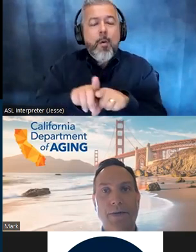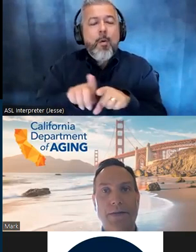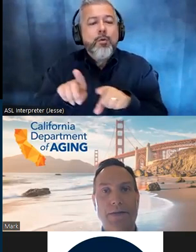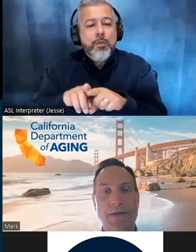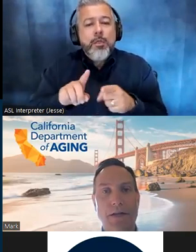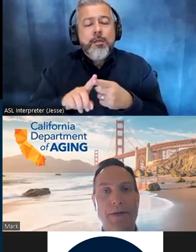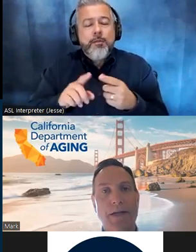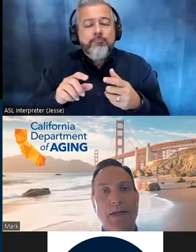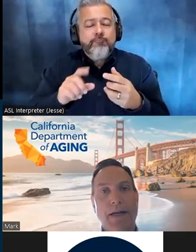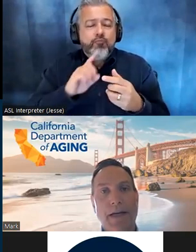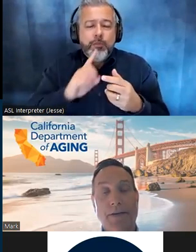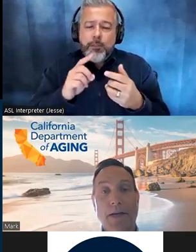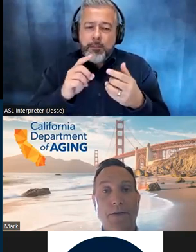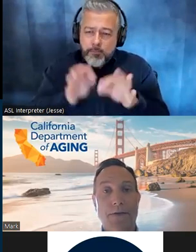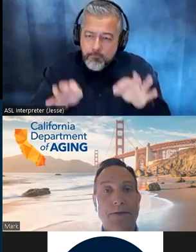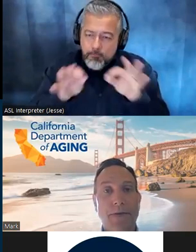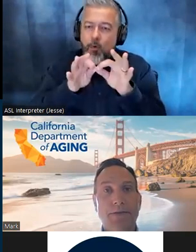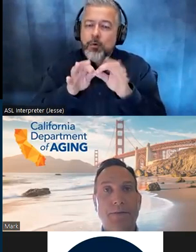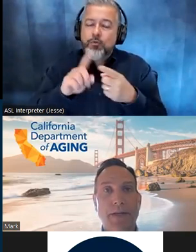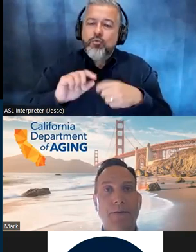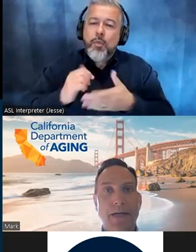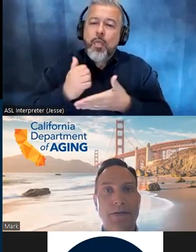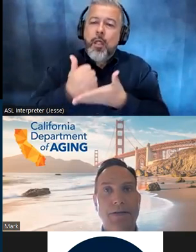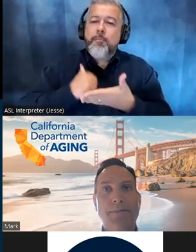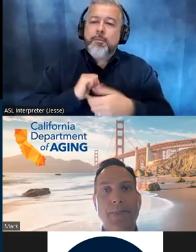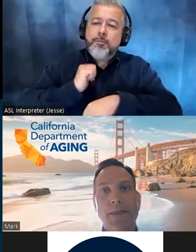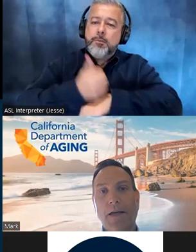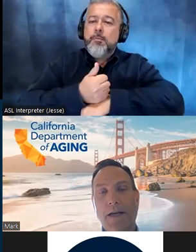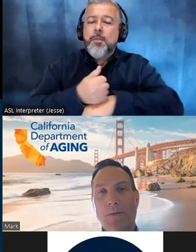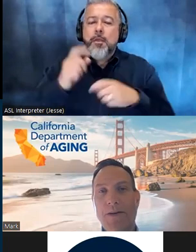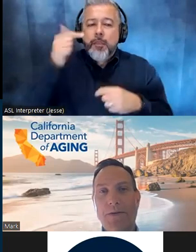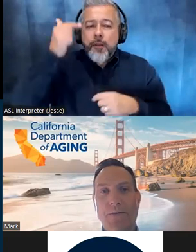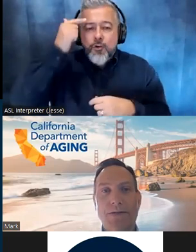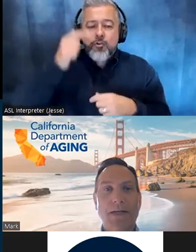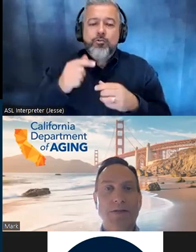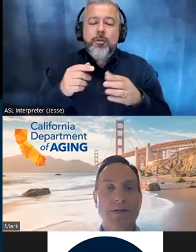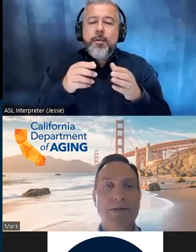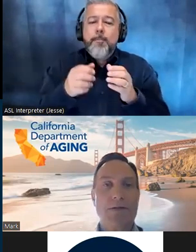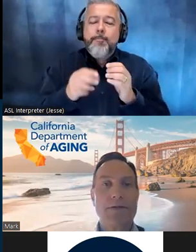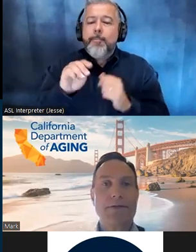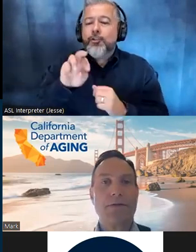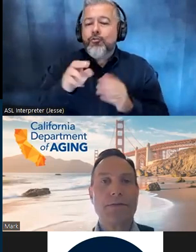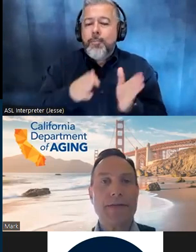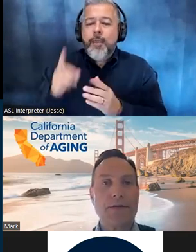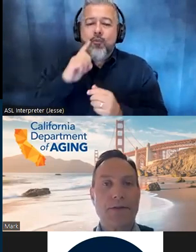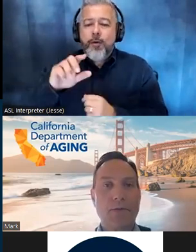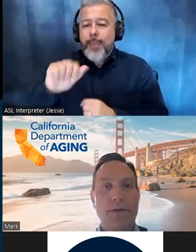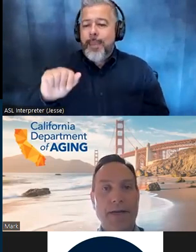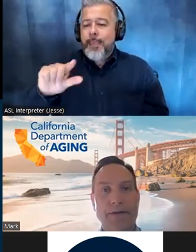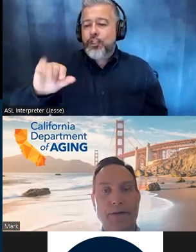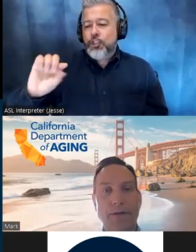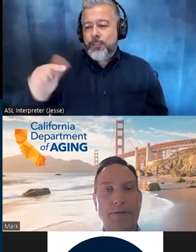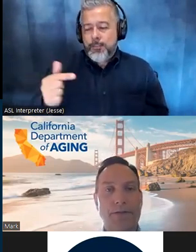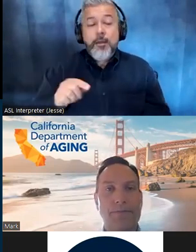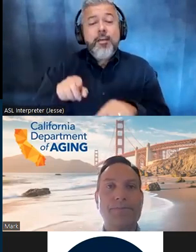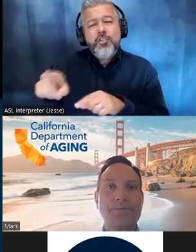in helping us develop the governor's master plan for aging. Later in the presentation, Sarah will be sharing more